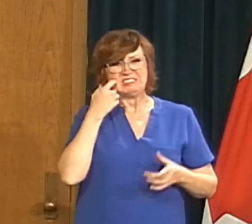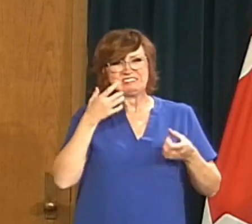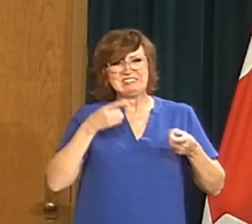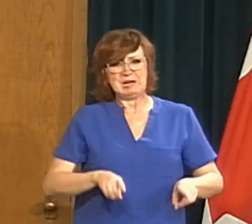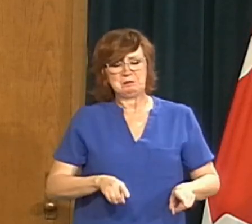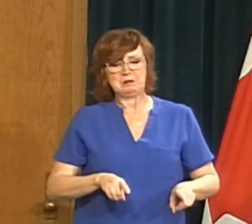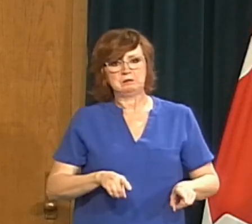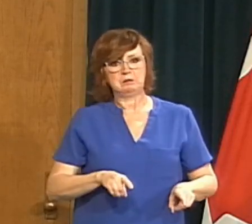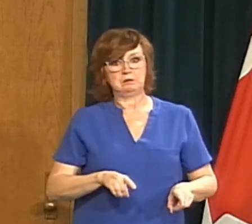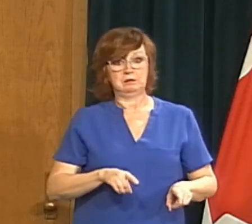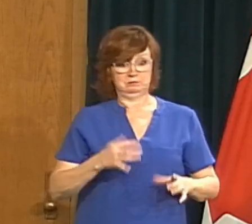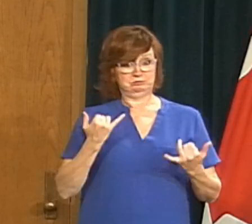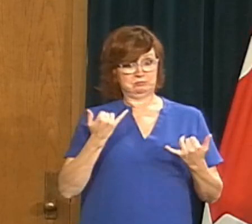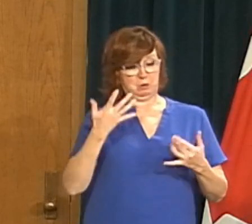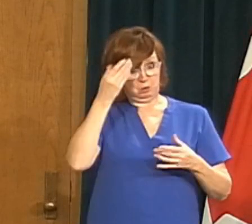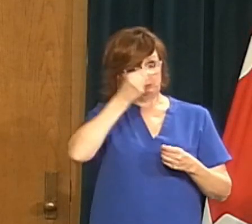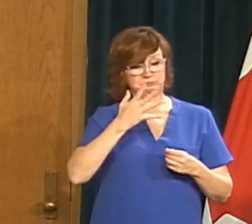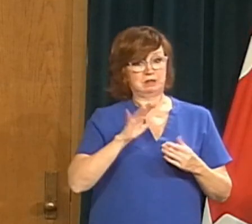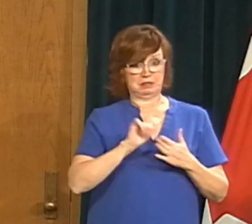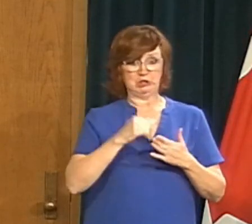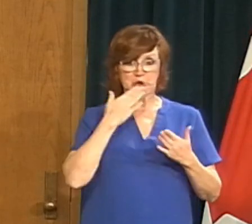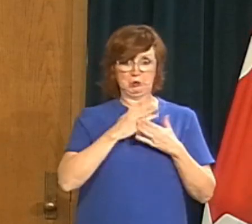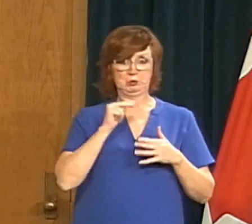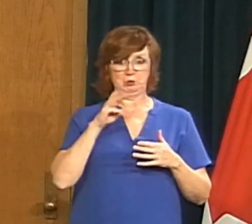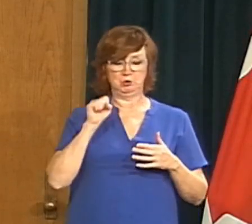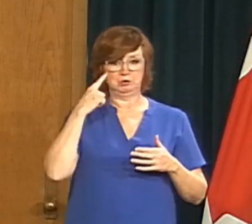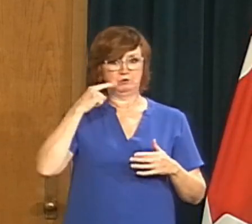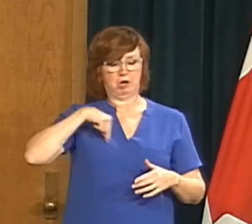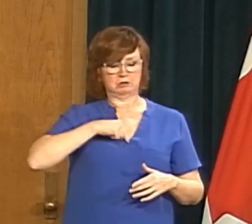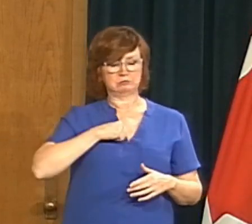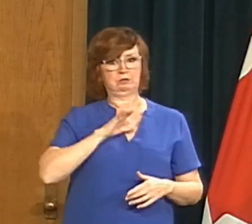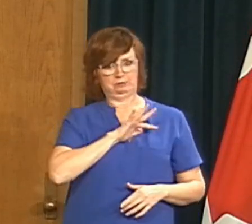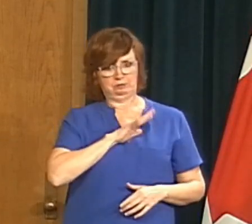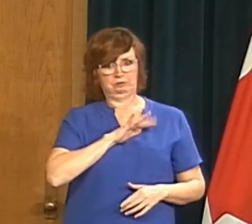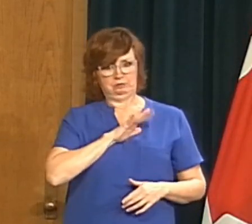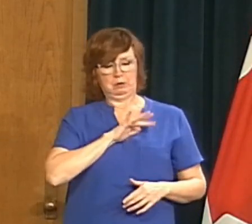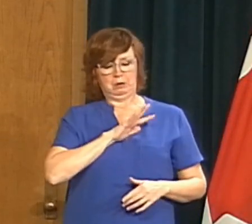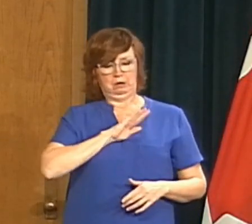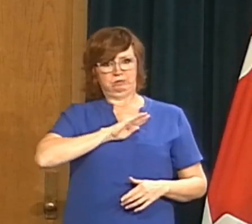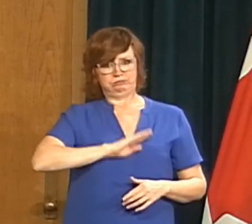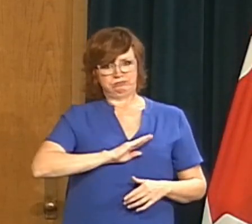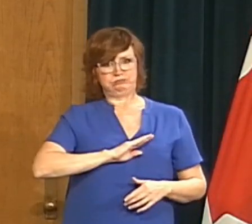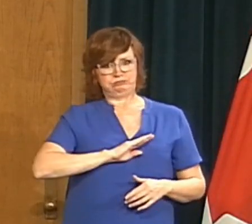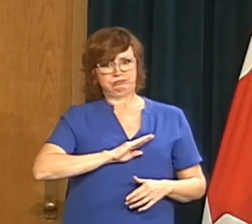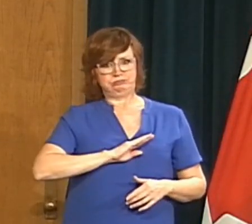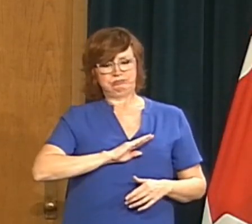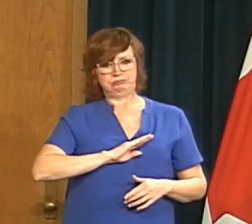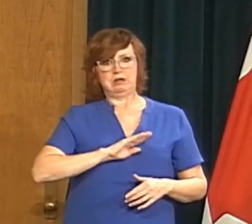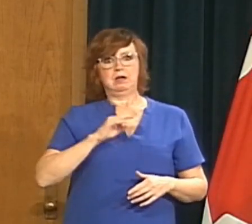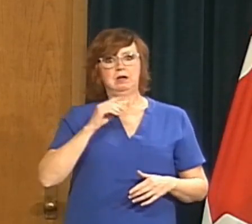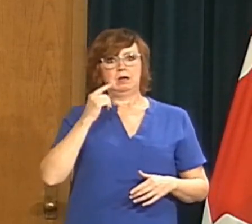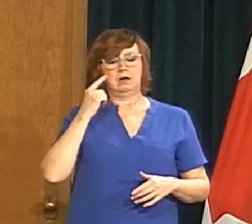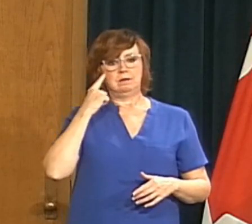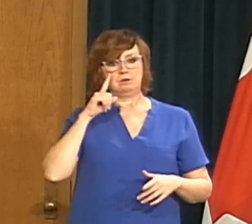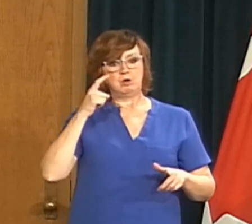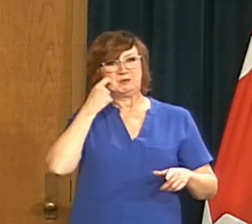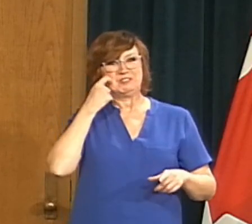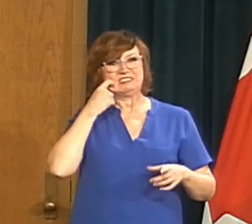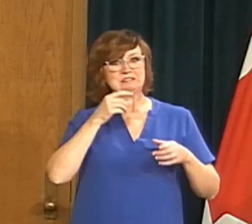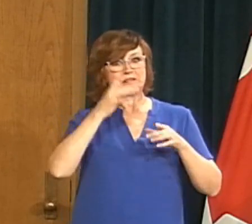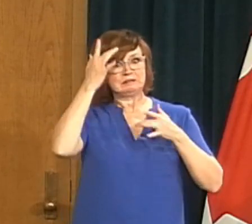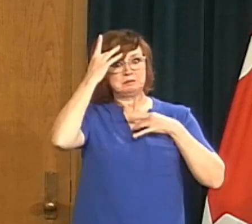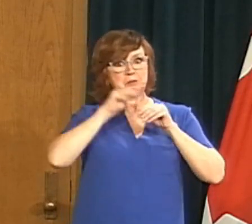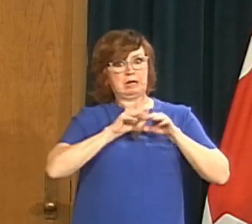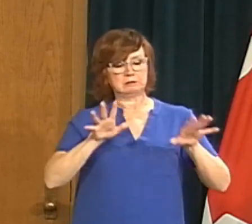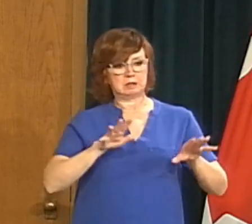that has been a good thing, and that most certainly is proving to be a positive step in our approach to this